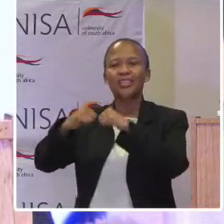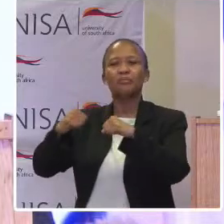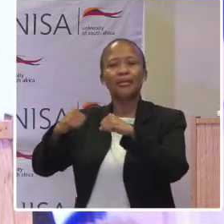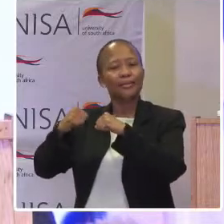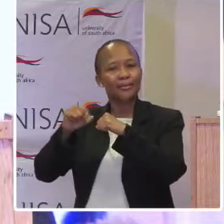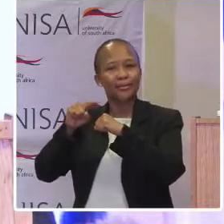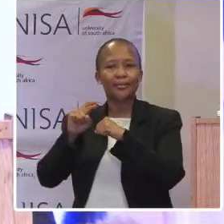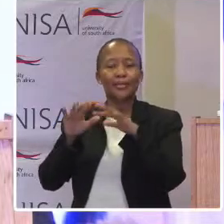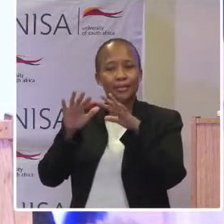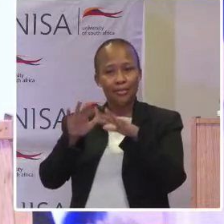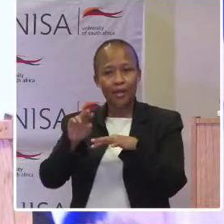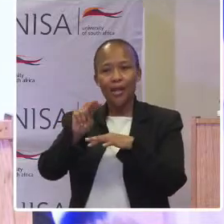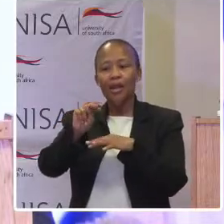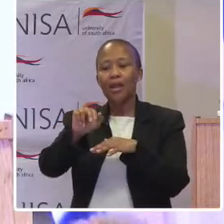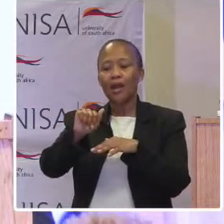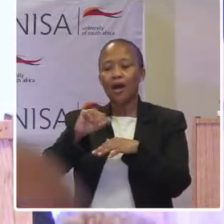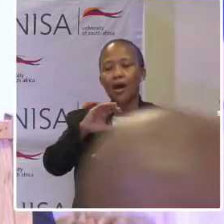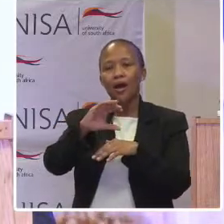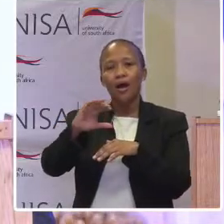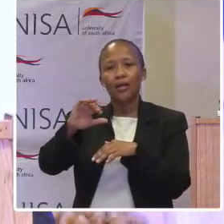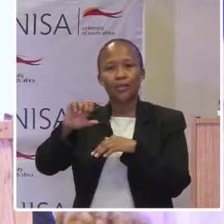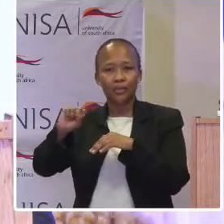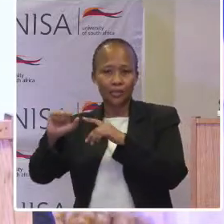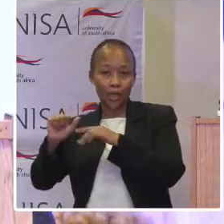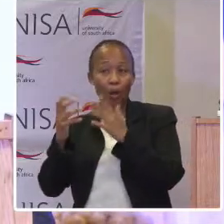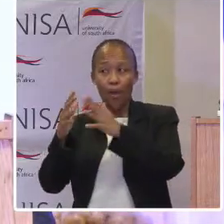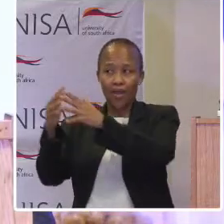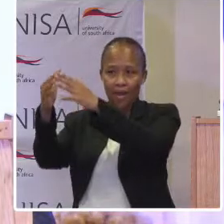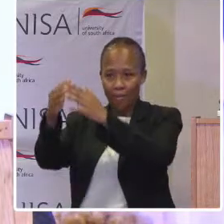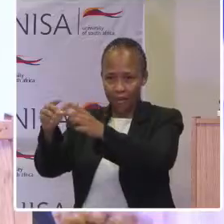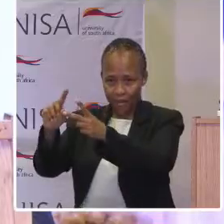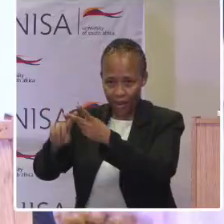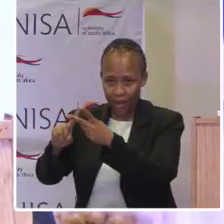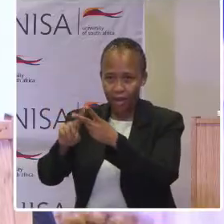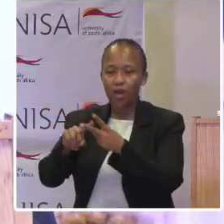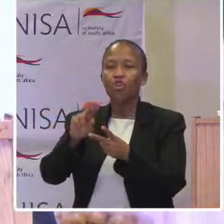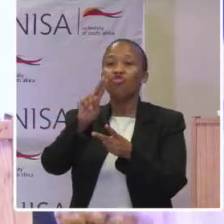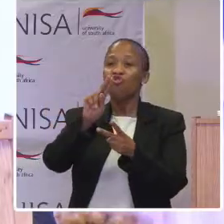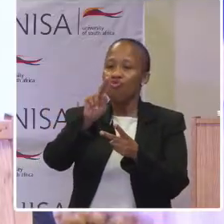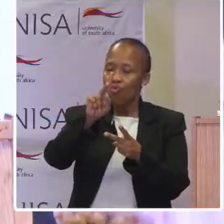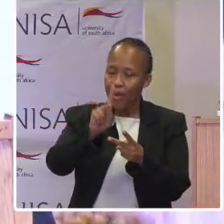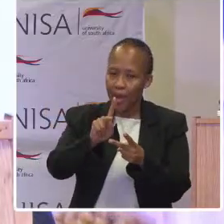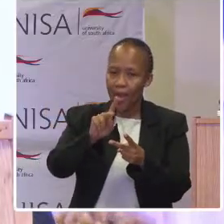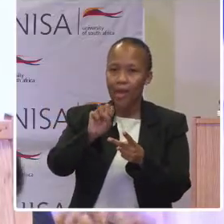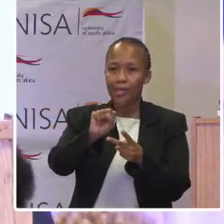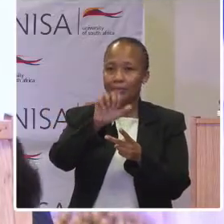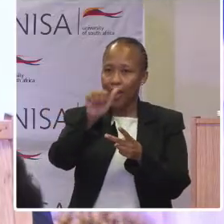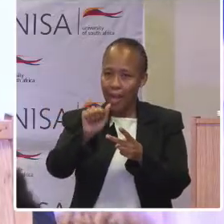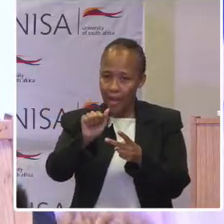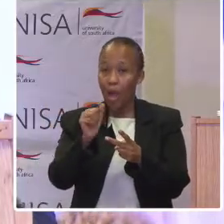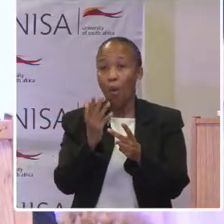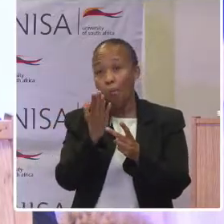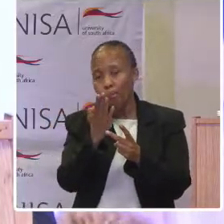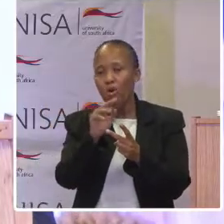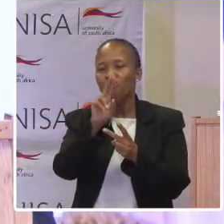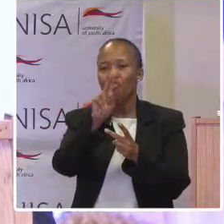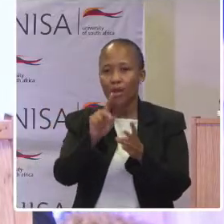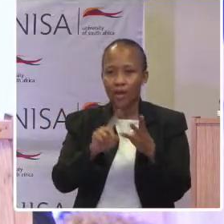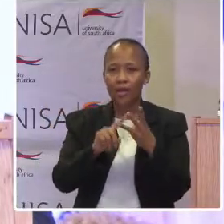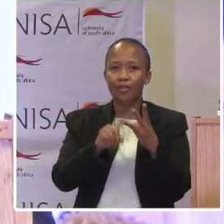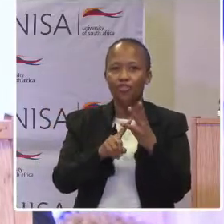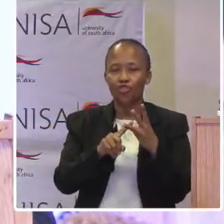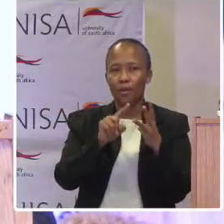NASA, in the United States of America, United Kingdom Space Agency, UKSA, in the UK, and German